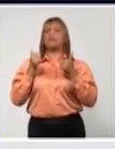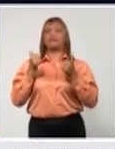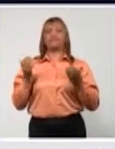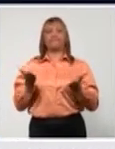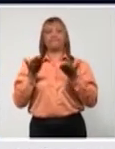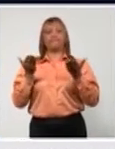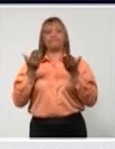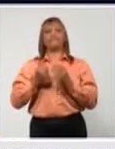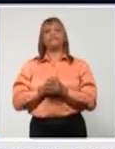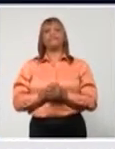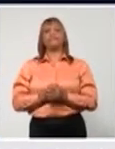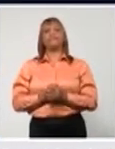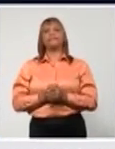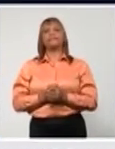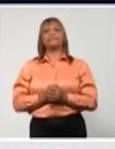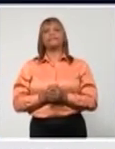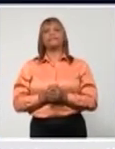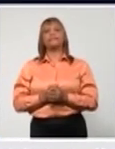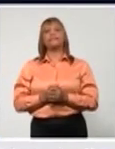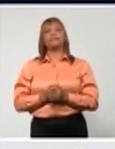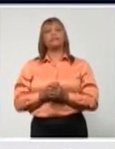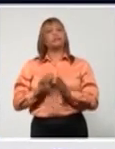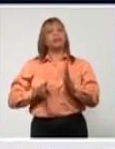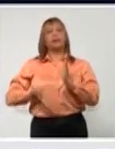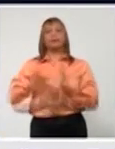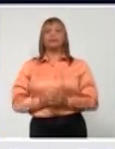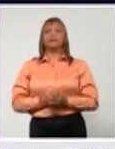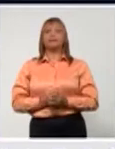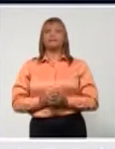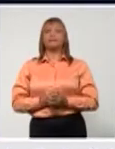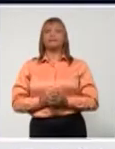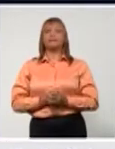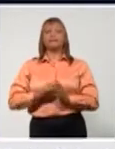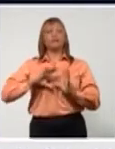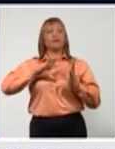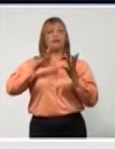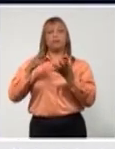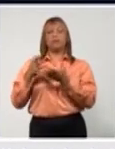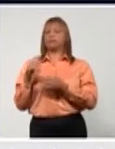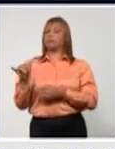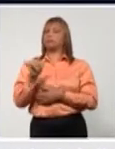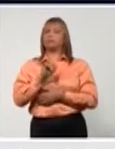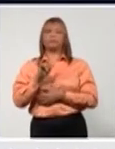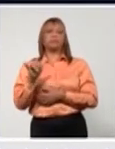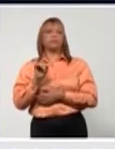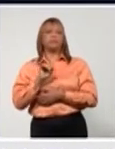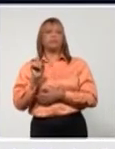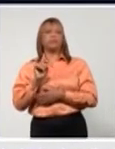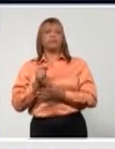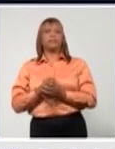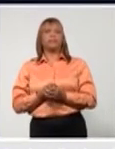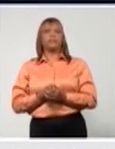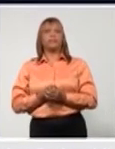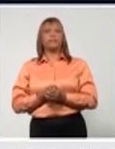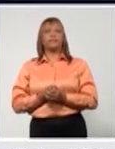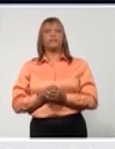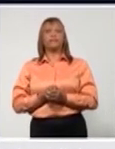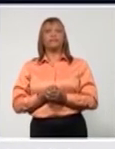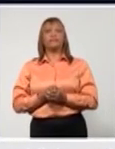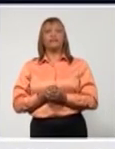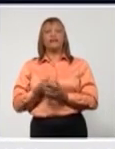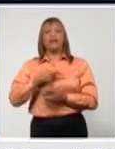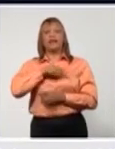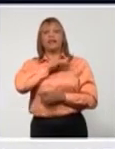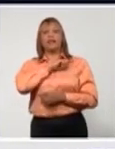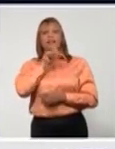and the development of treatment plans and preventative measures. The rest of the world, however, is a different case. As of midnight last